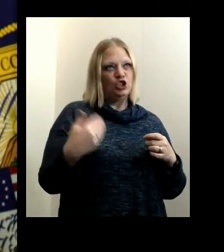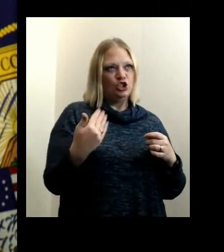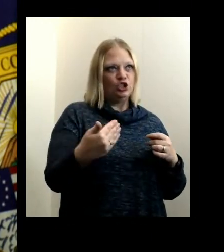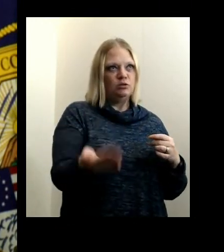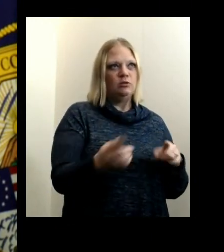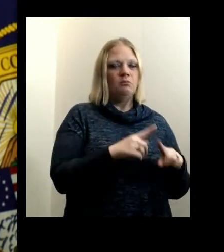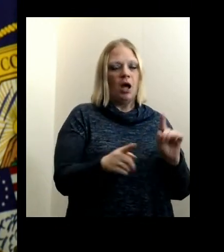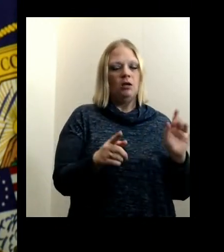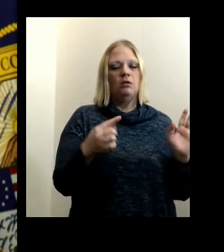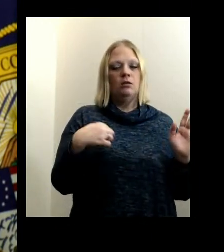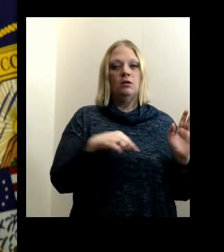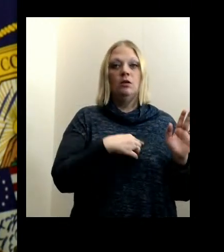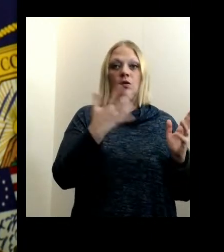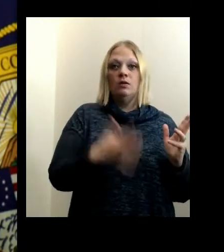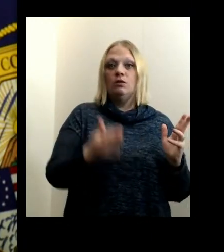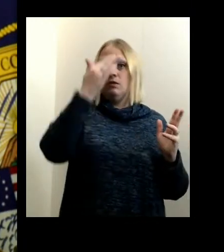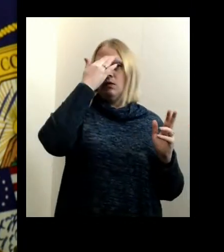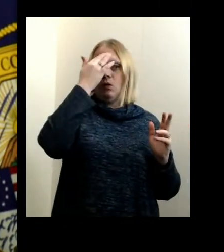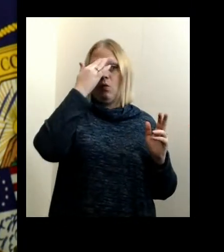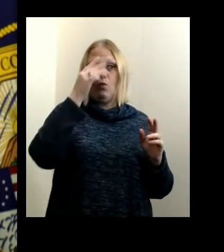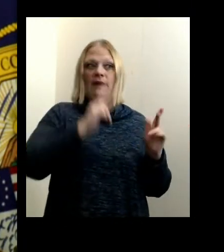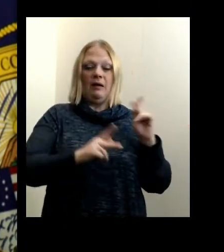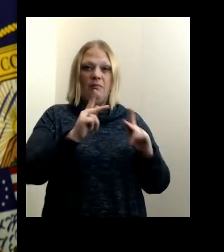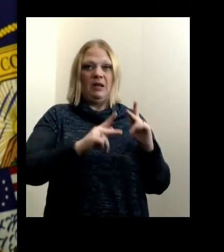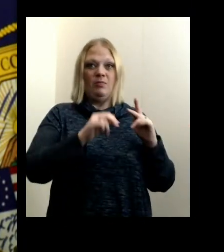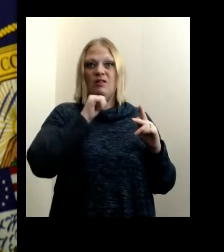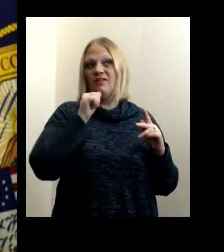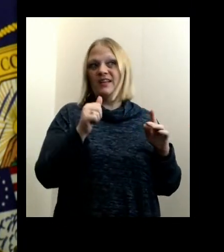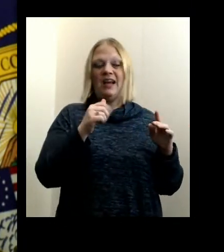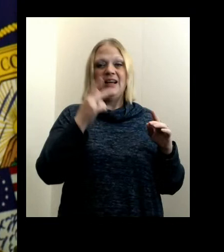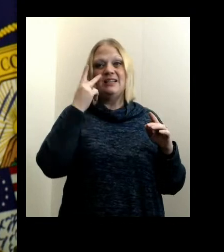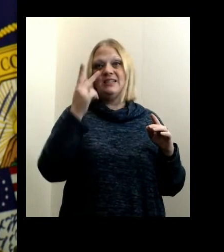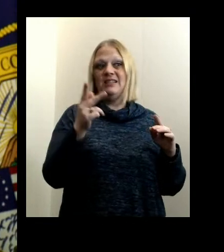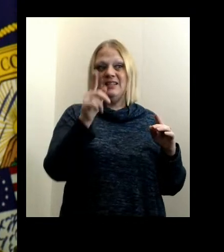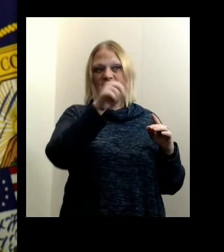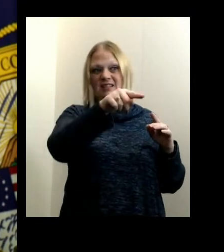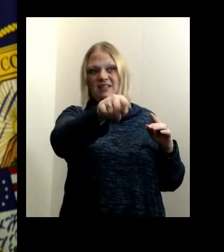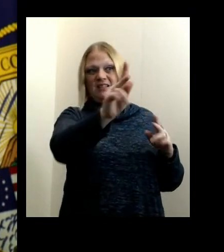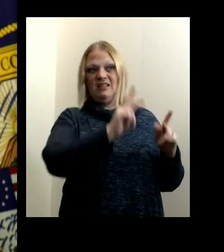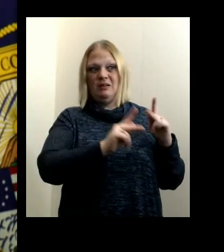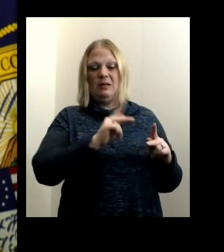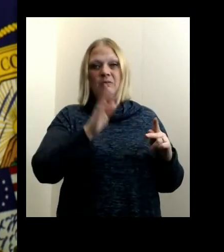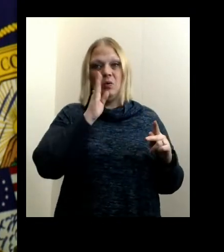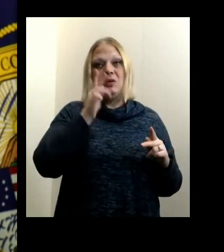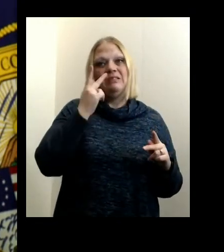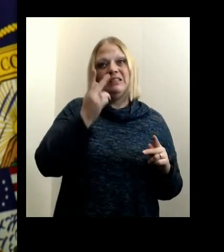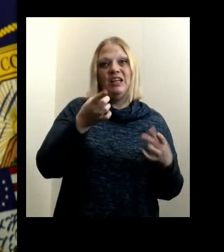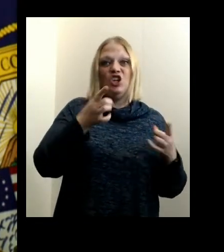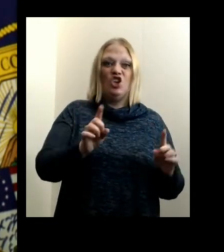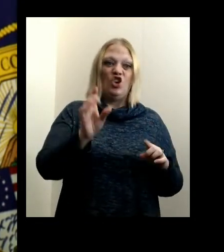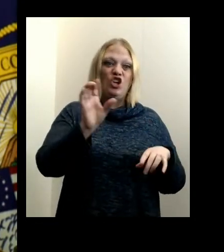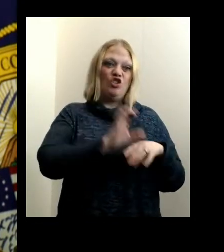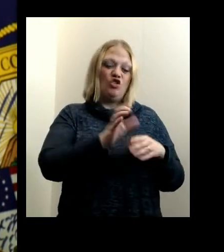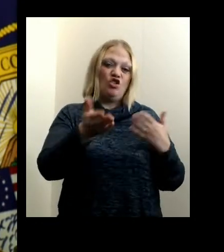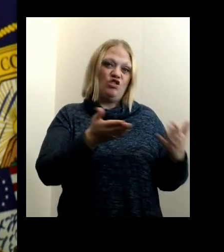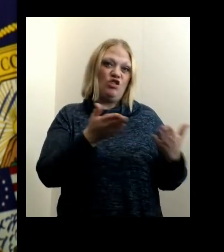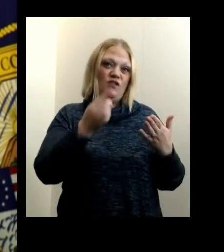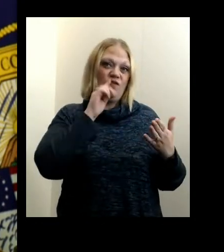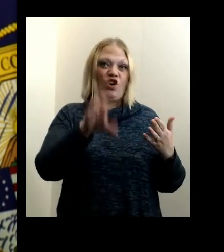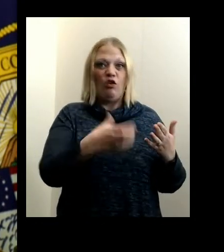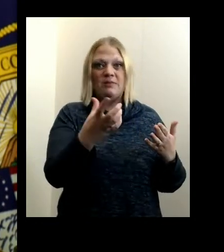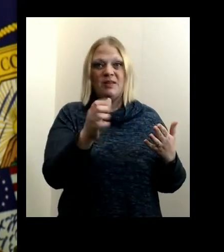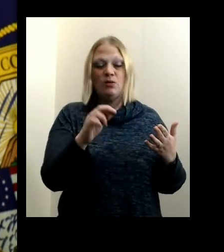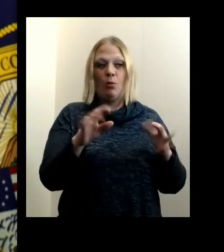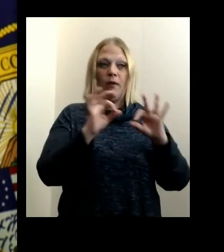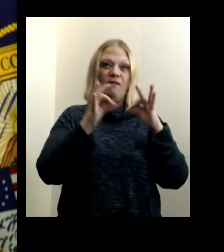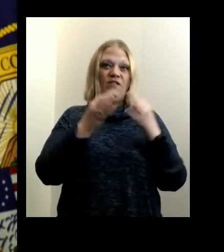but we know that individuals who probably haven't seen a whole lot of other folks may see them during a church service for Christmas or the